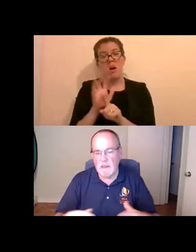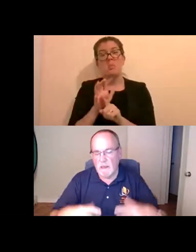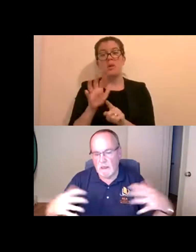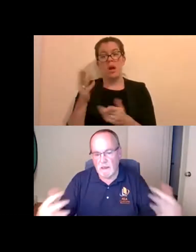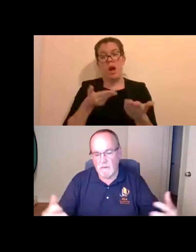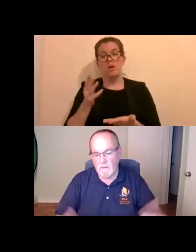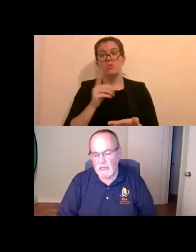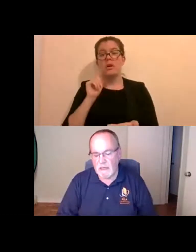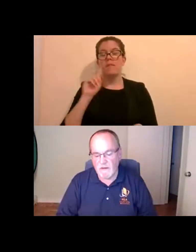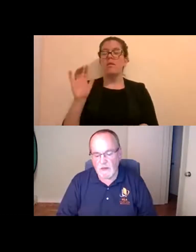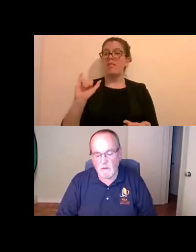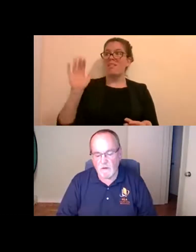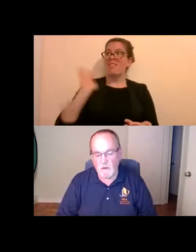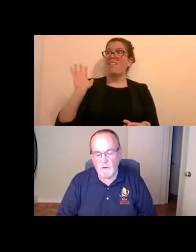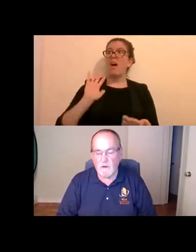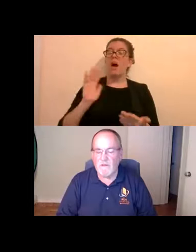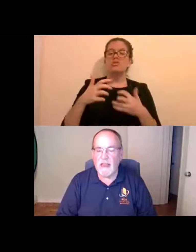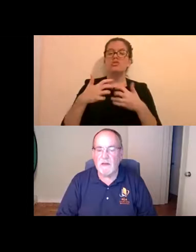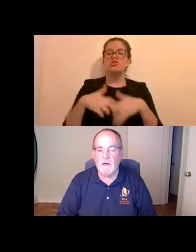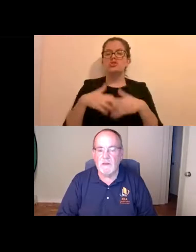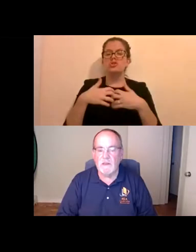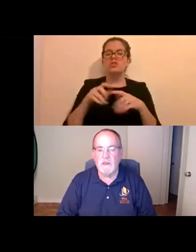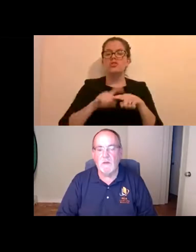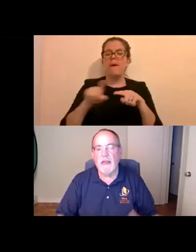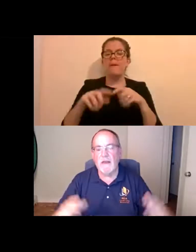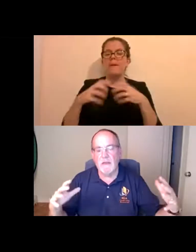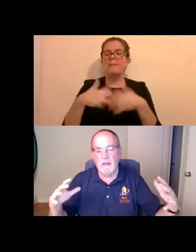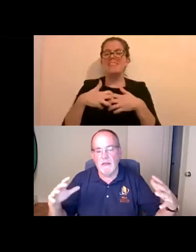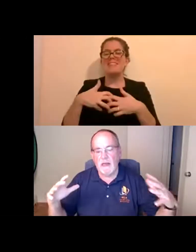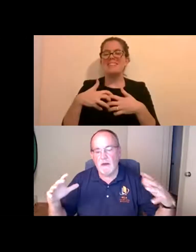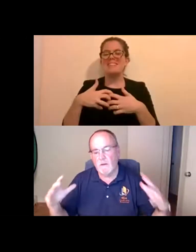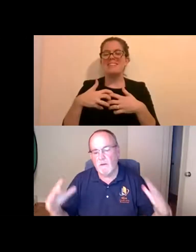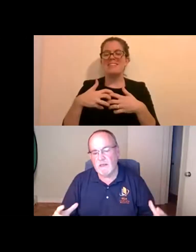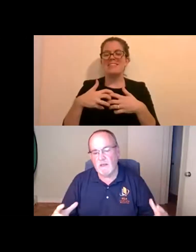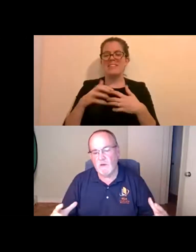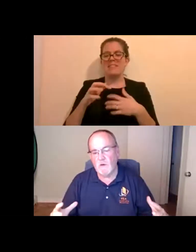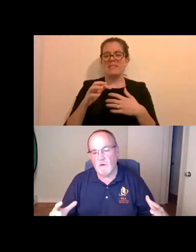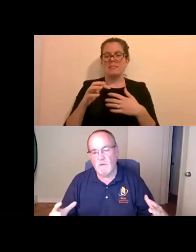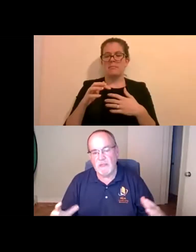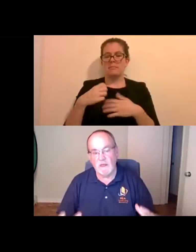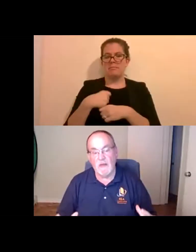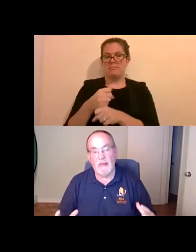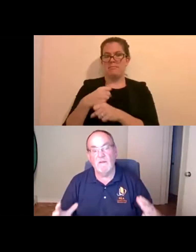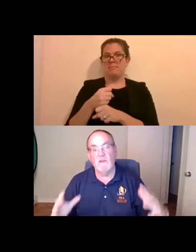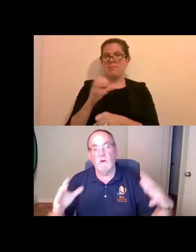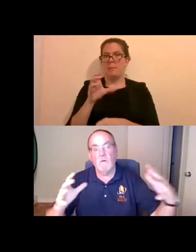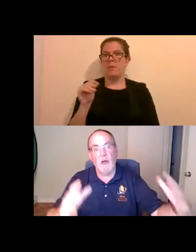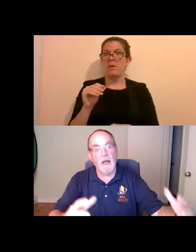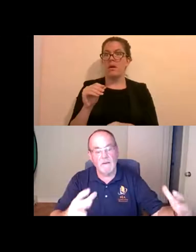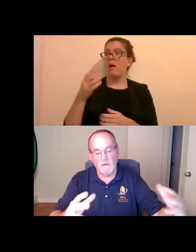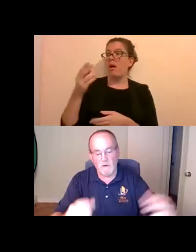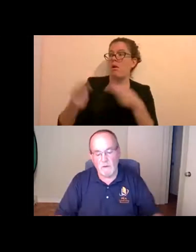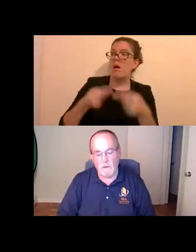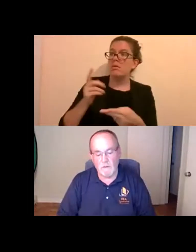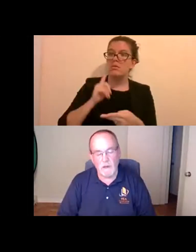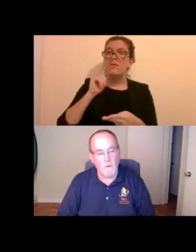machine manufacturers or factories. And so you would have not only the residential school, but then you'd have this whole block